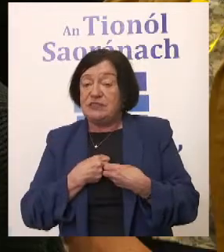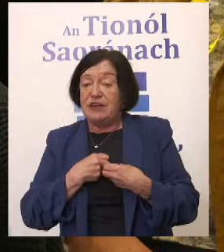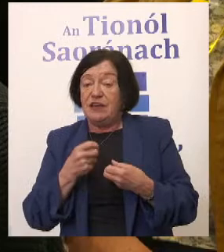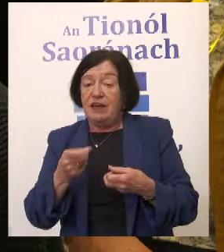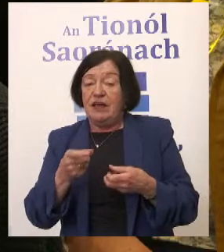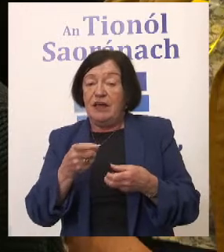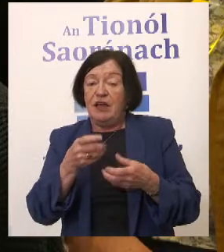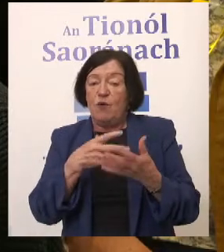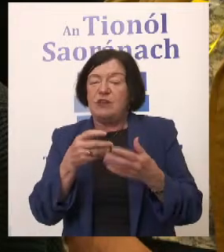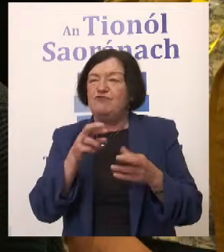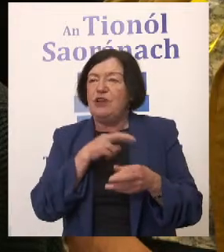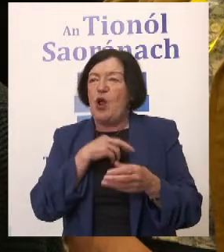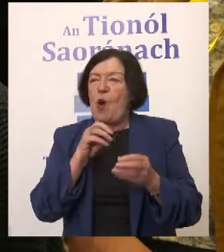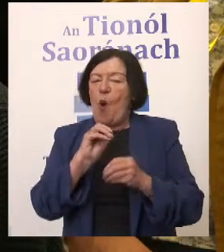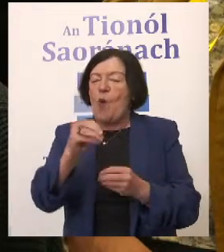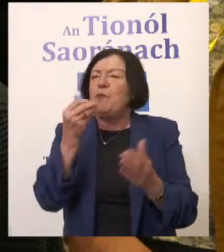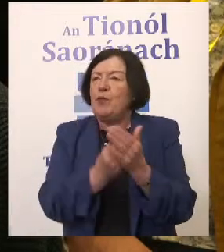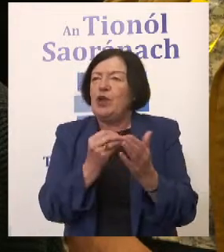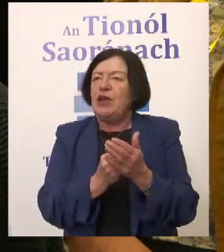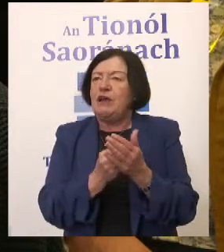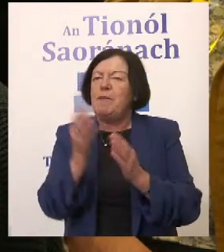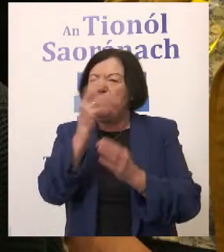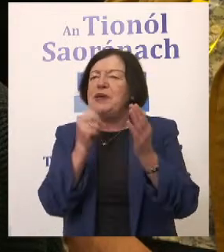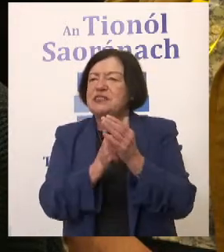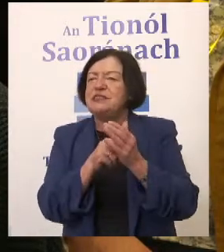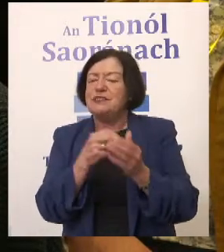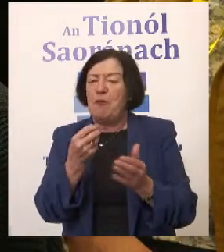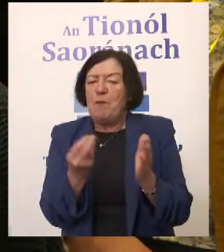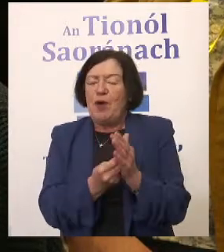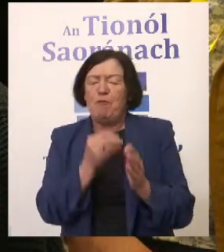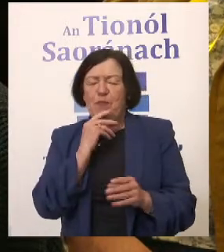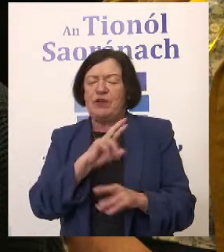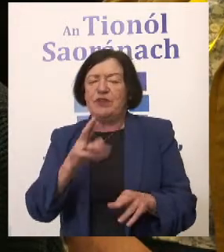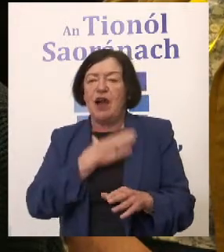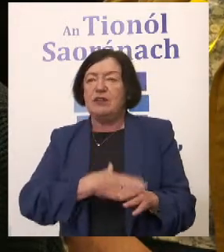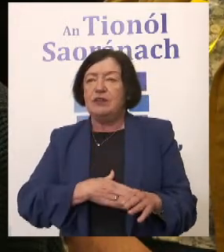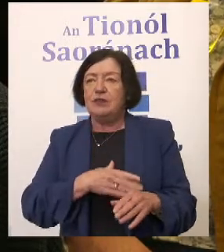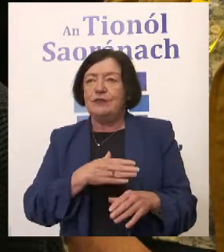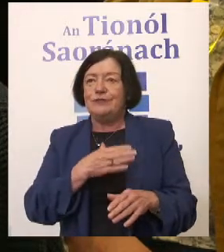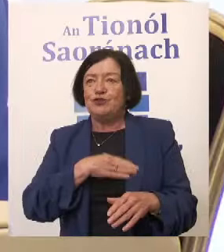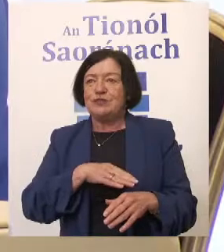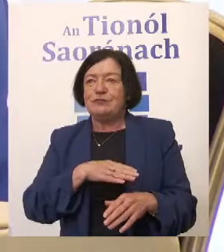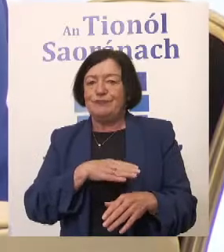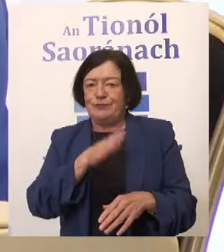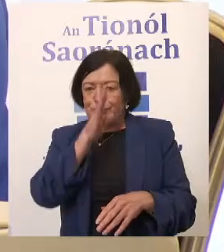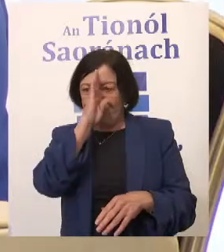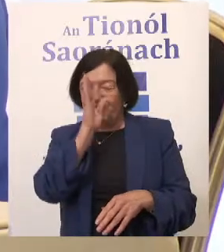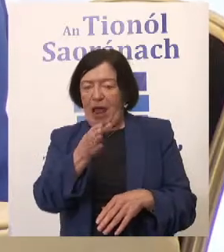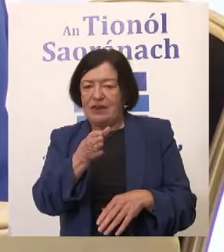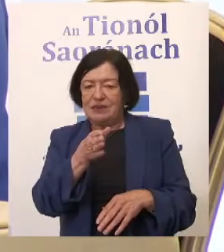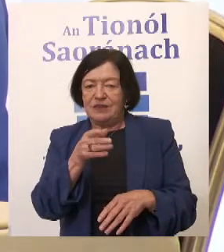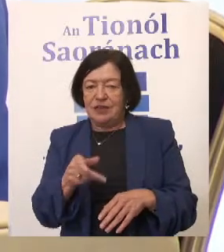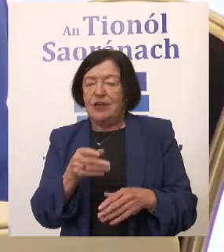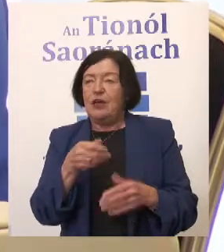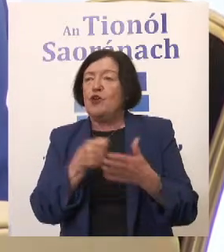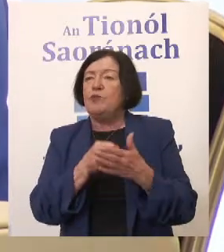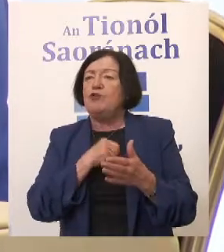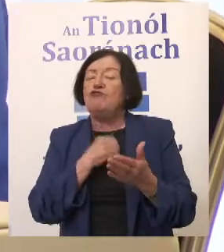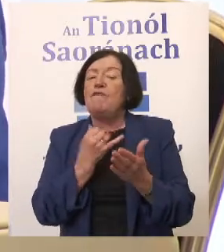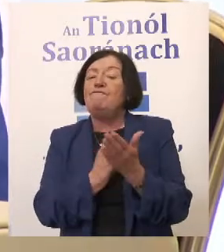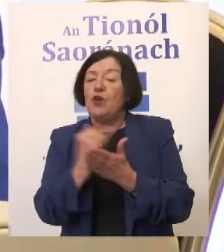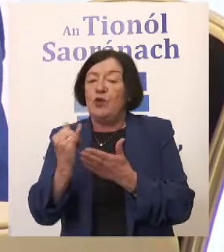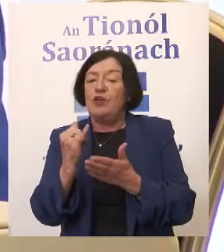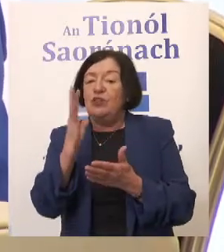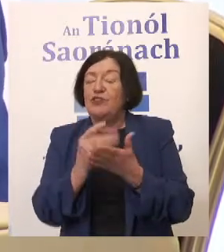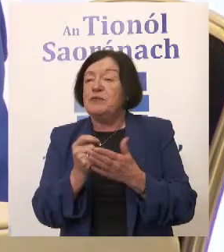bad debts commercial rates. But it's not simply straightforward that it's companies that refuse to pay. Sometimes